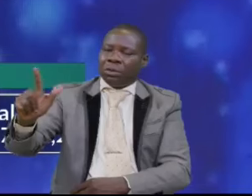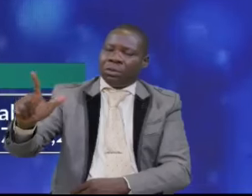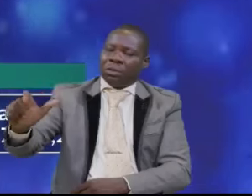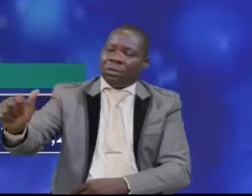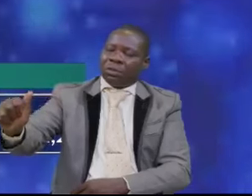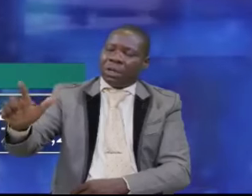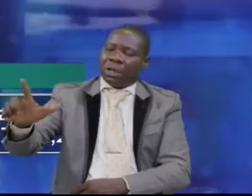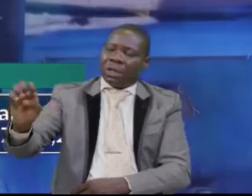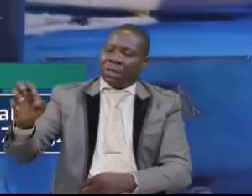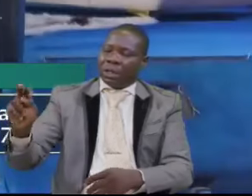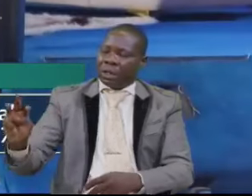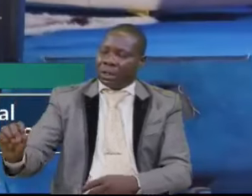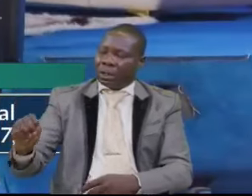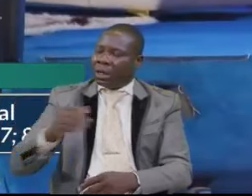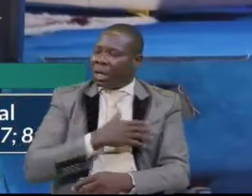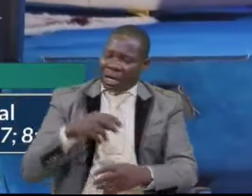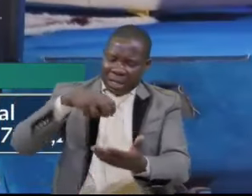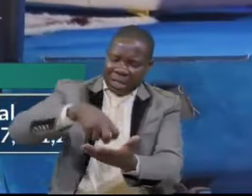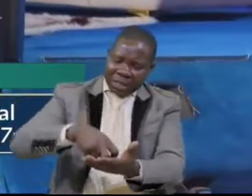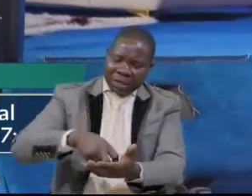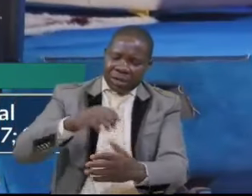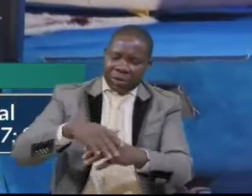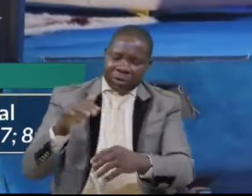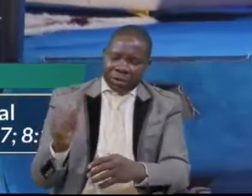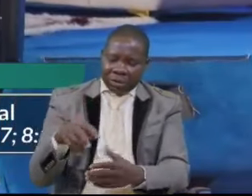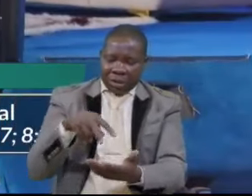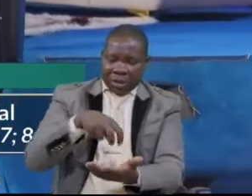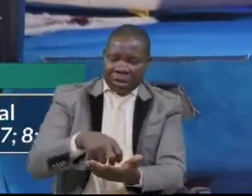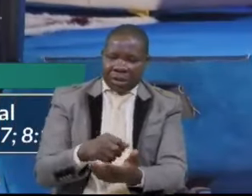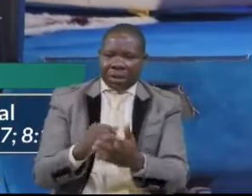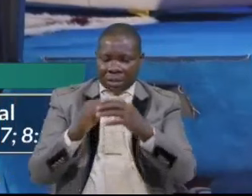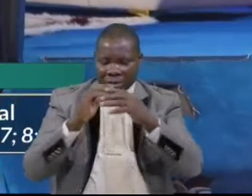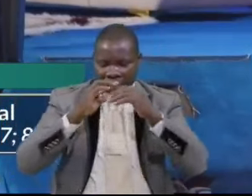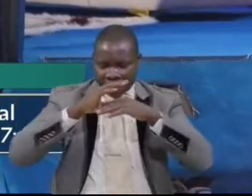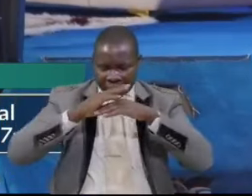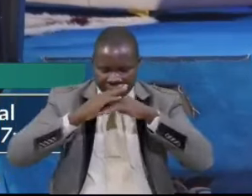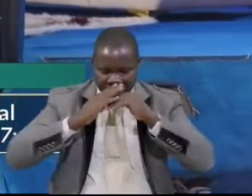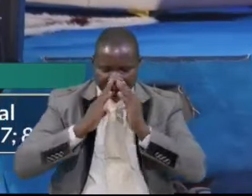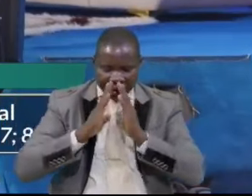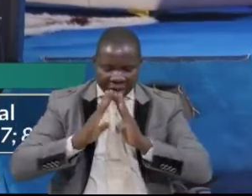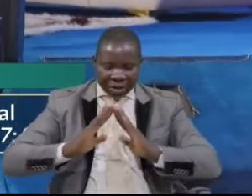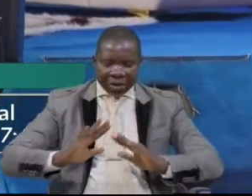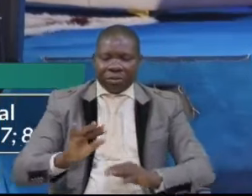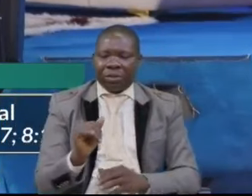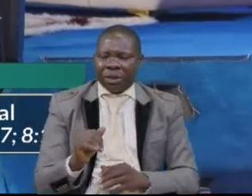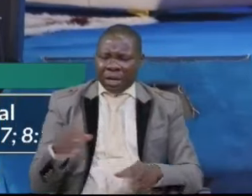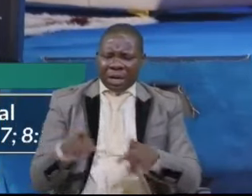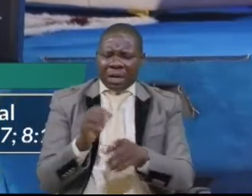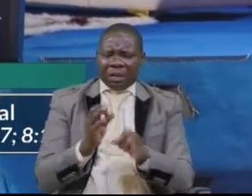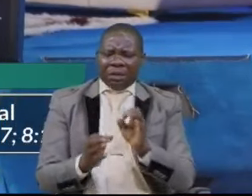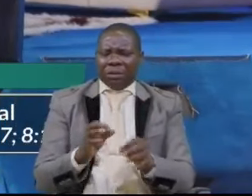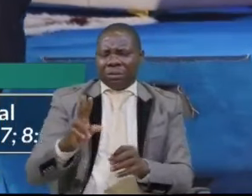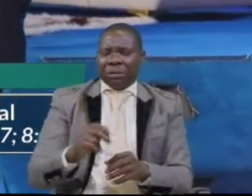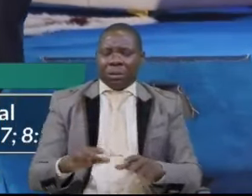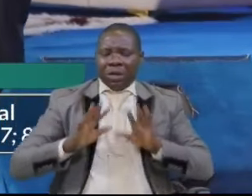knees calmly, as if there were no threat about praying, about religion, about worship.